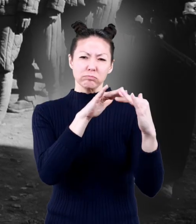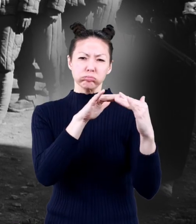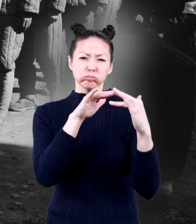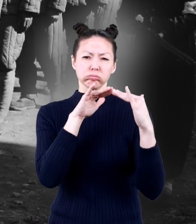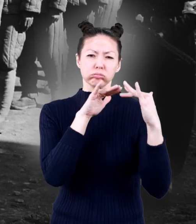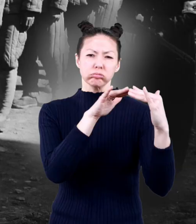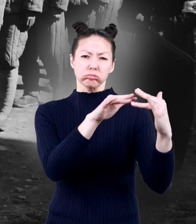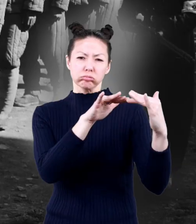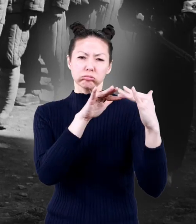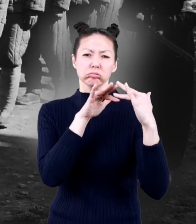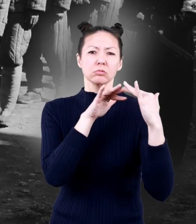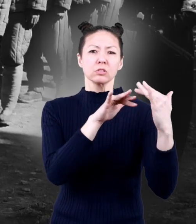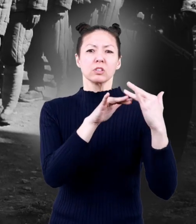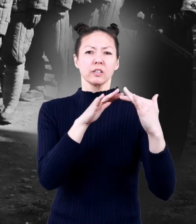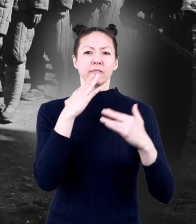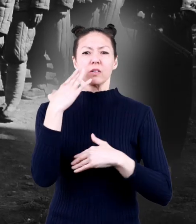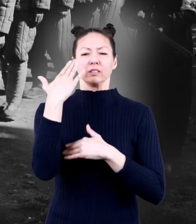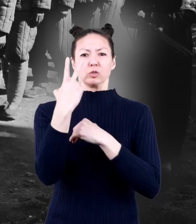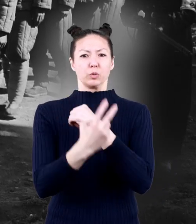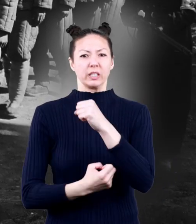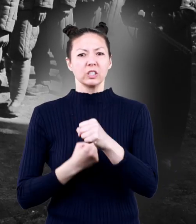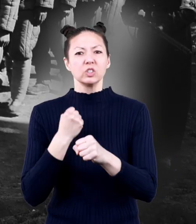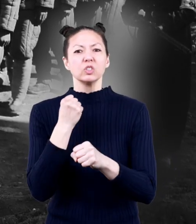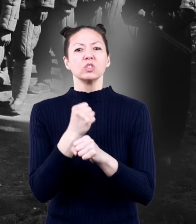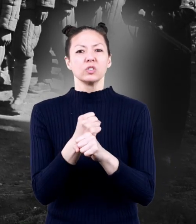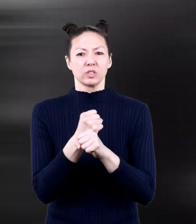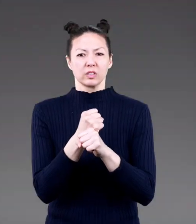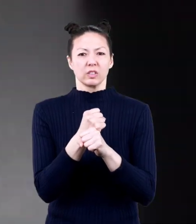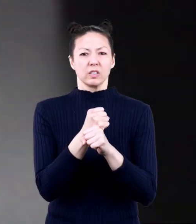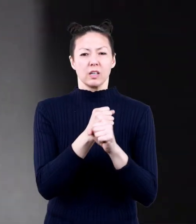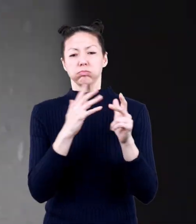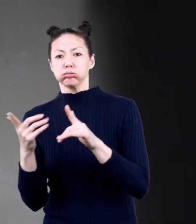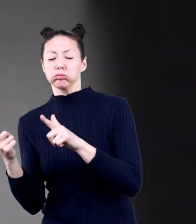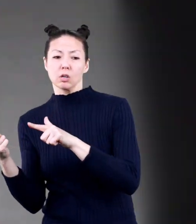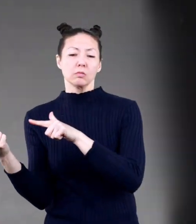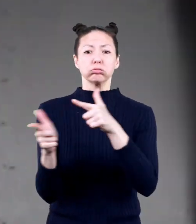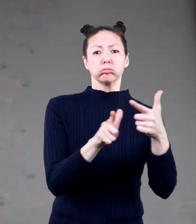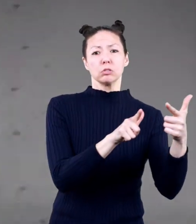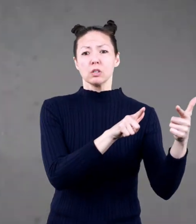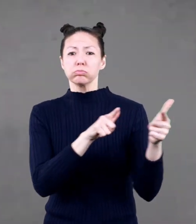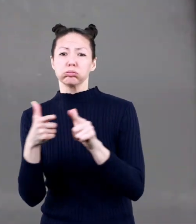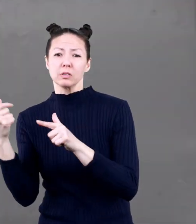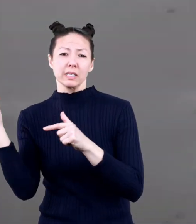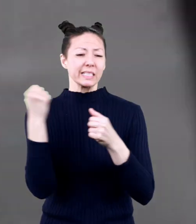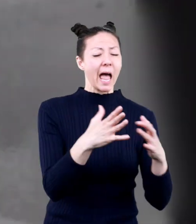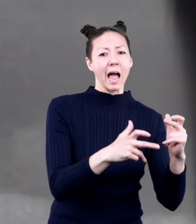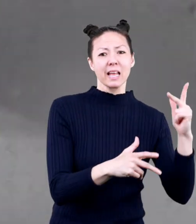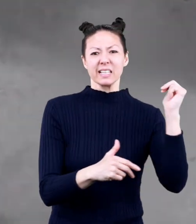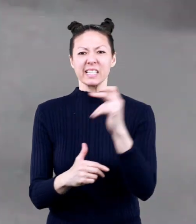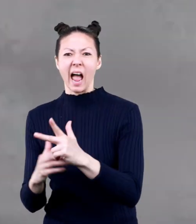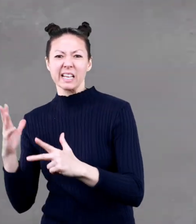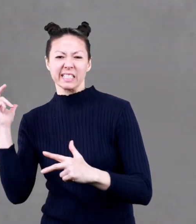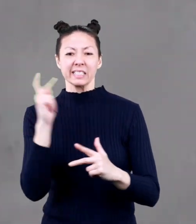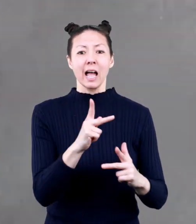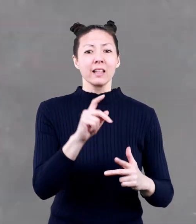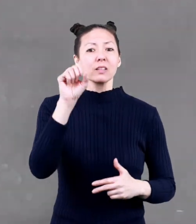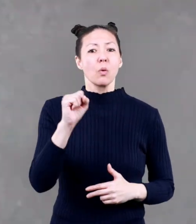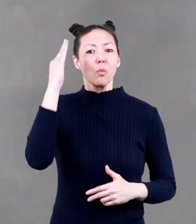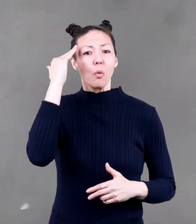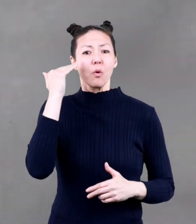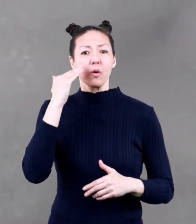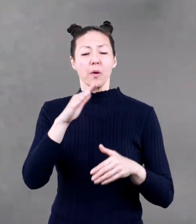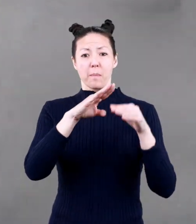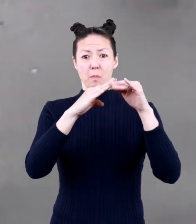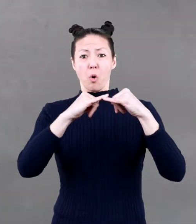The fighting lasted near the border over the next couple of years, with back-and-forth retaliation and attacks from both sides.